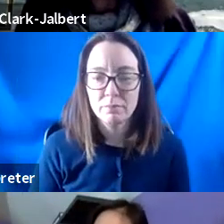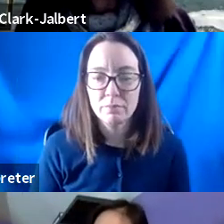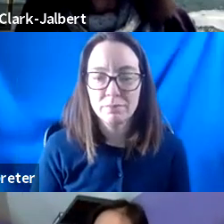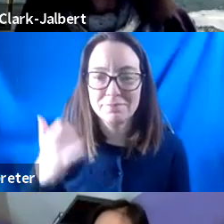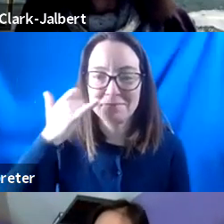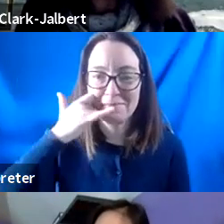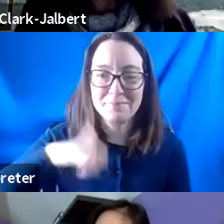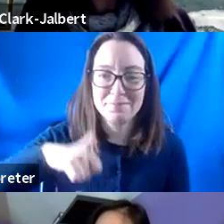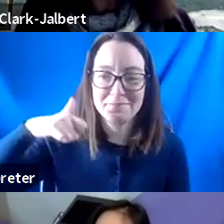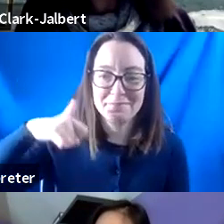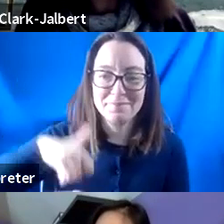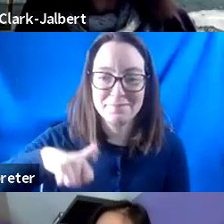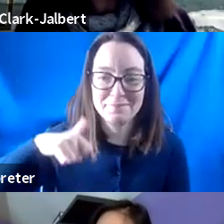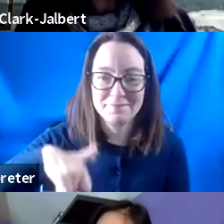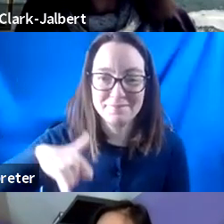You guys.